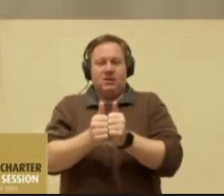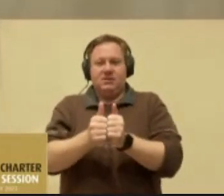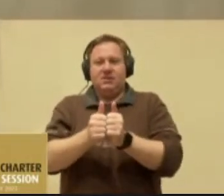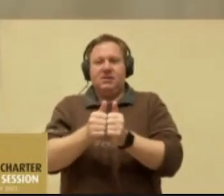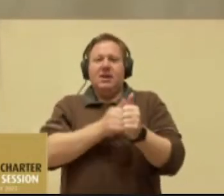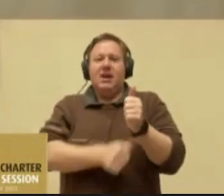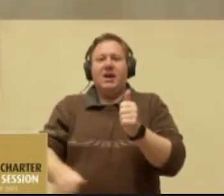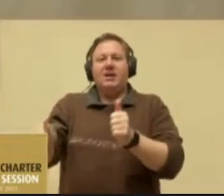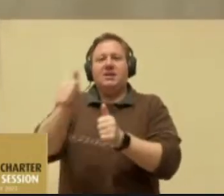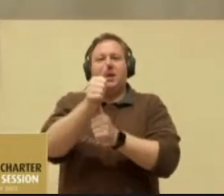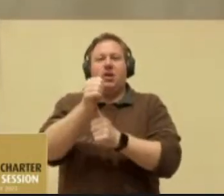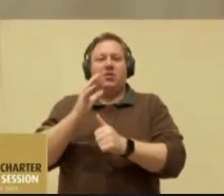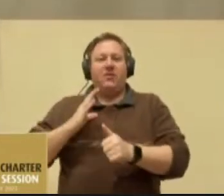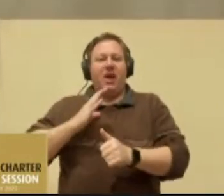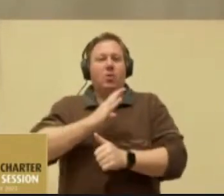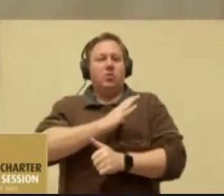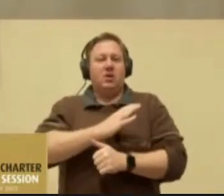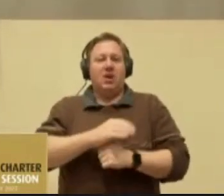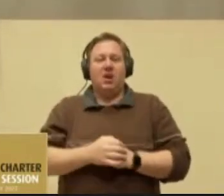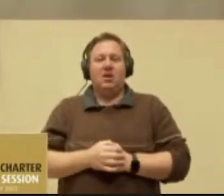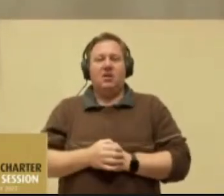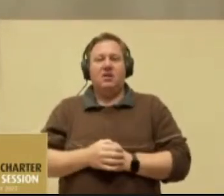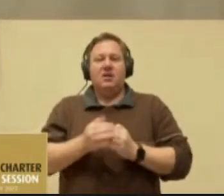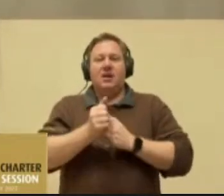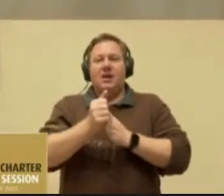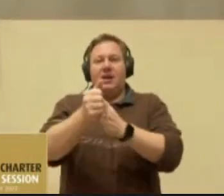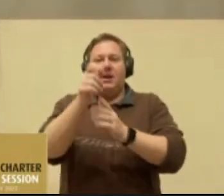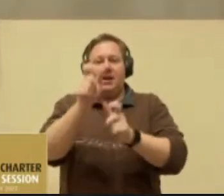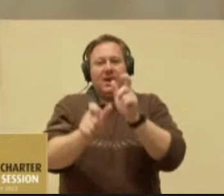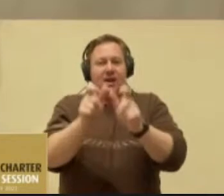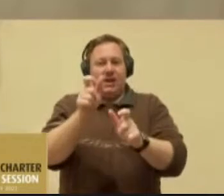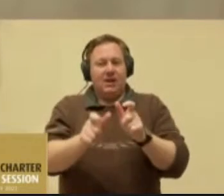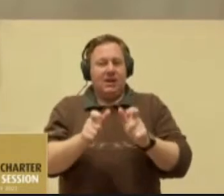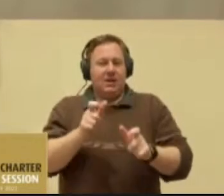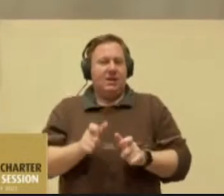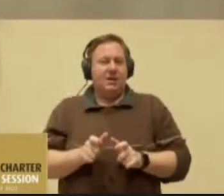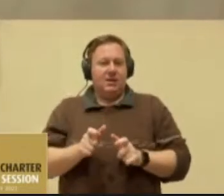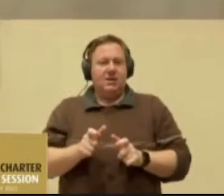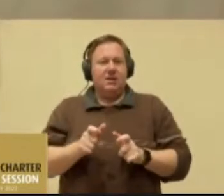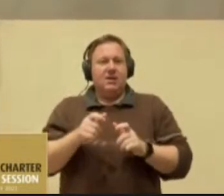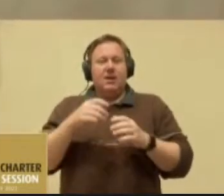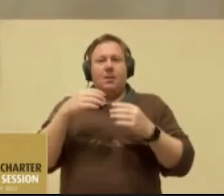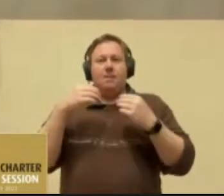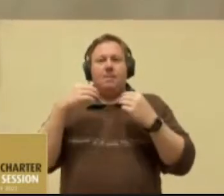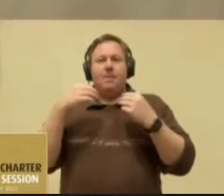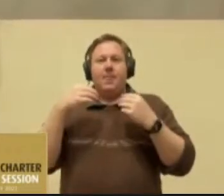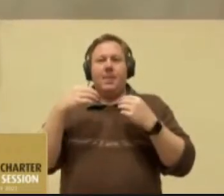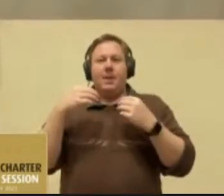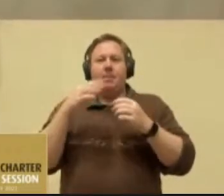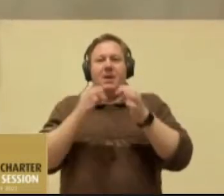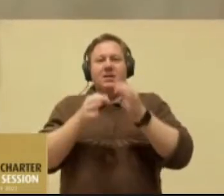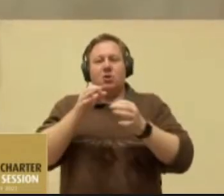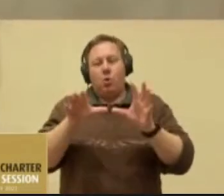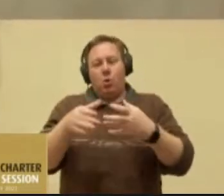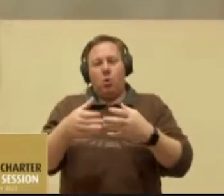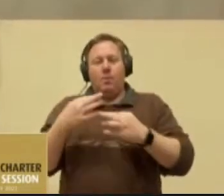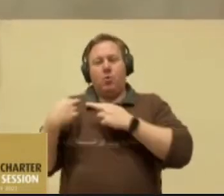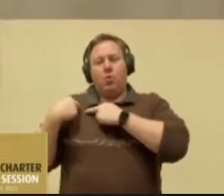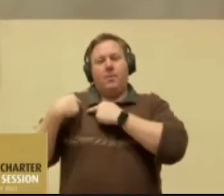council leaders of political parties represented in this august sitting